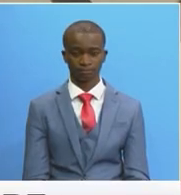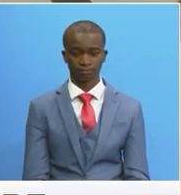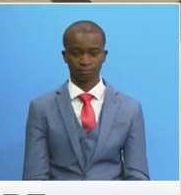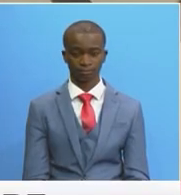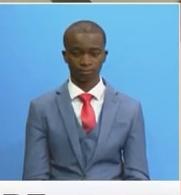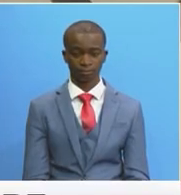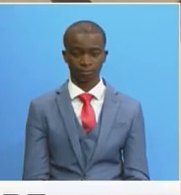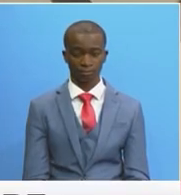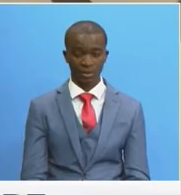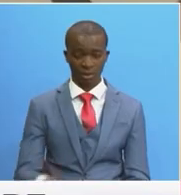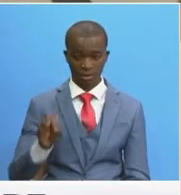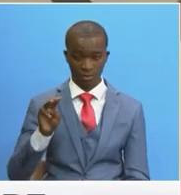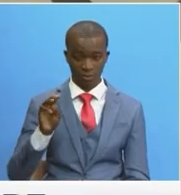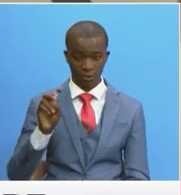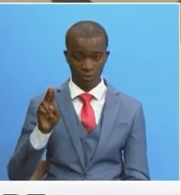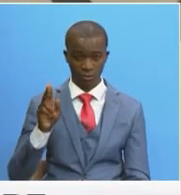We have just signed this MOU.